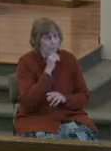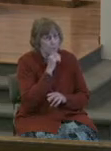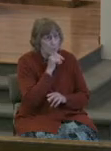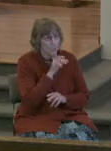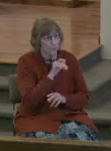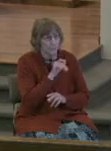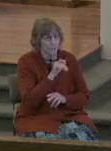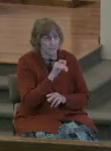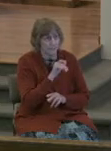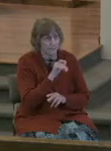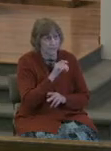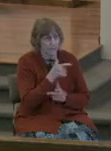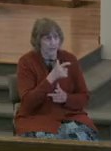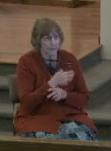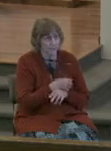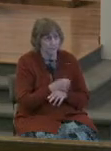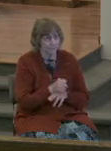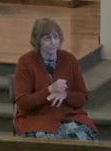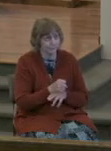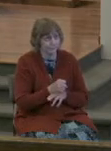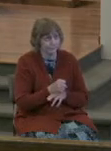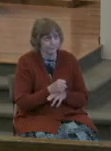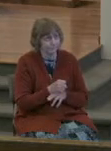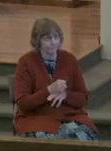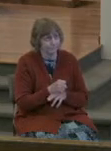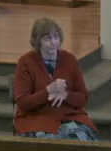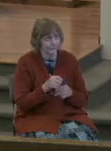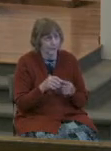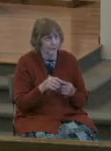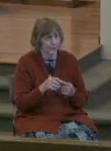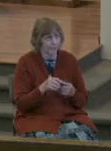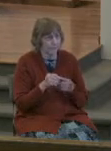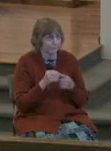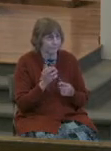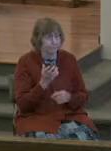Wasted, just life just gone. Just gone. A precious soul gone.